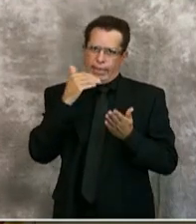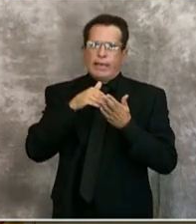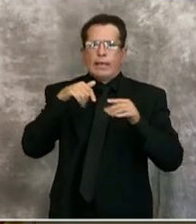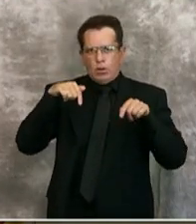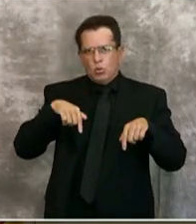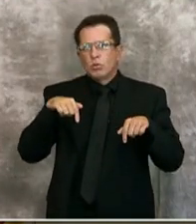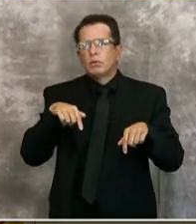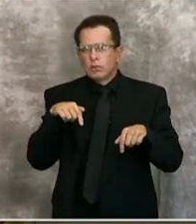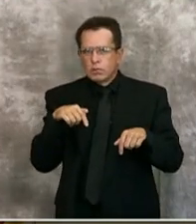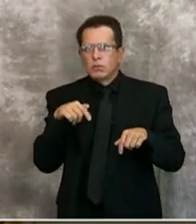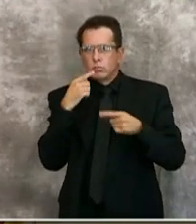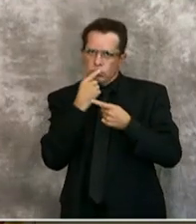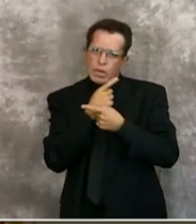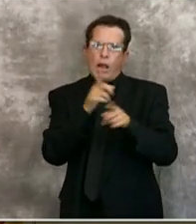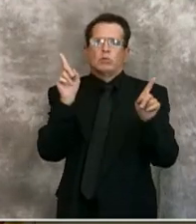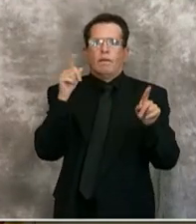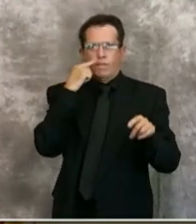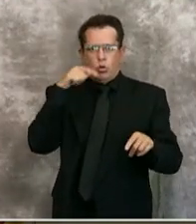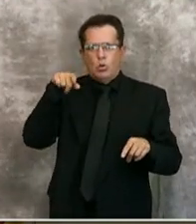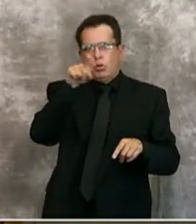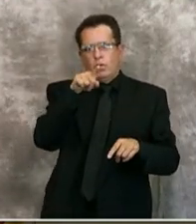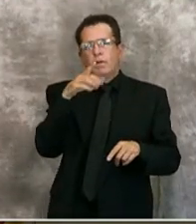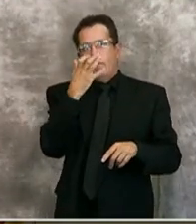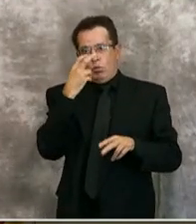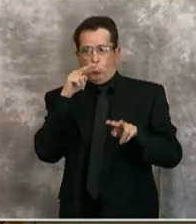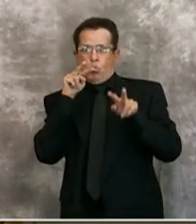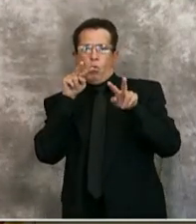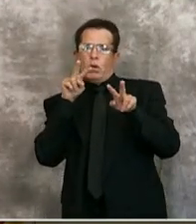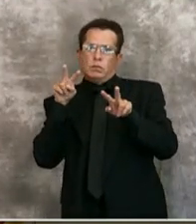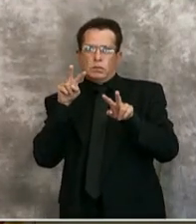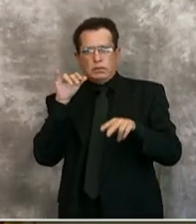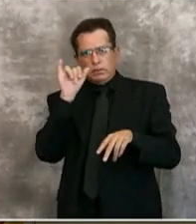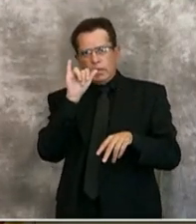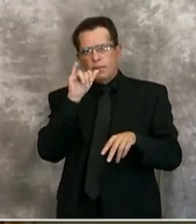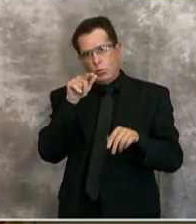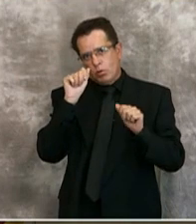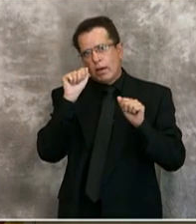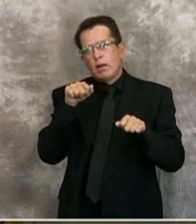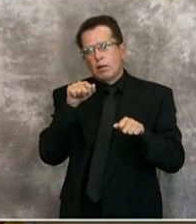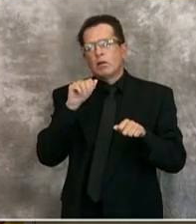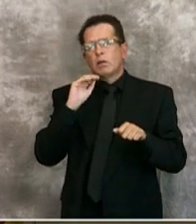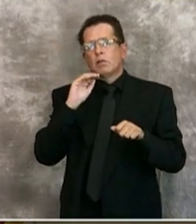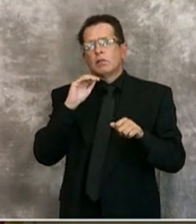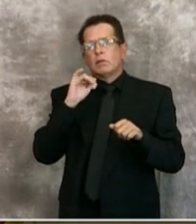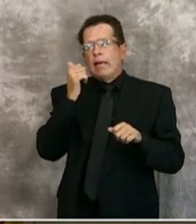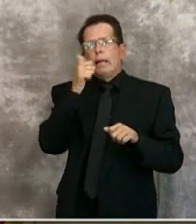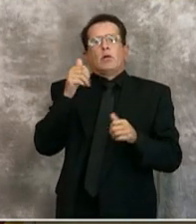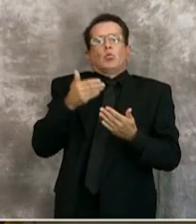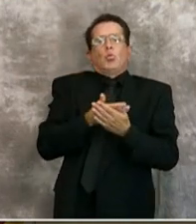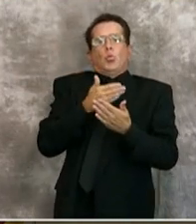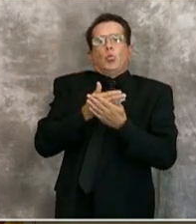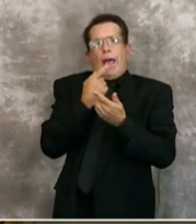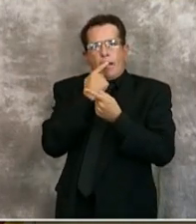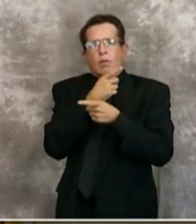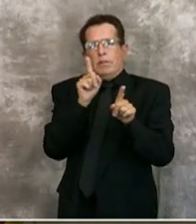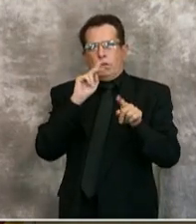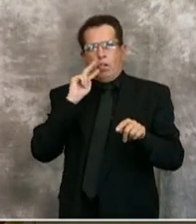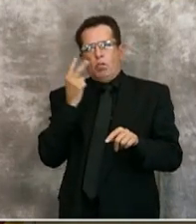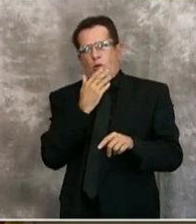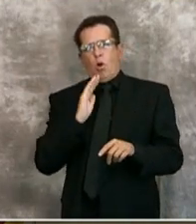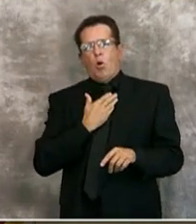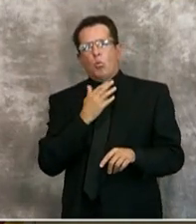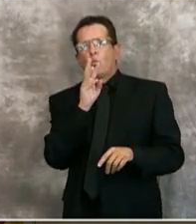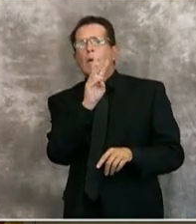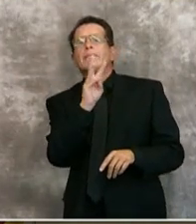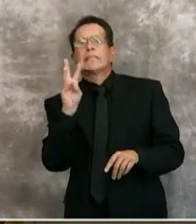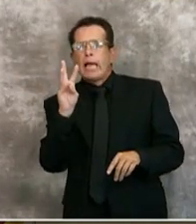remind everyone, if you want to stay tuned or stay updated in regards to the latest information, you should get on our